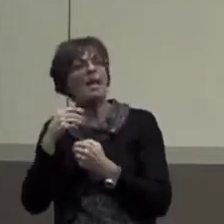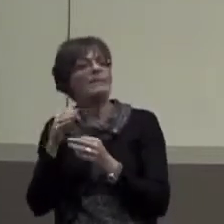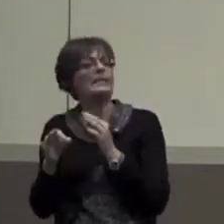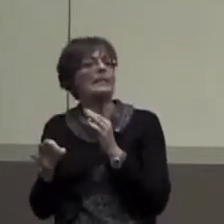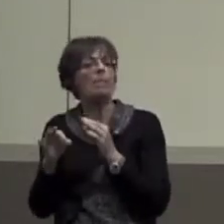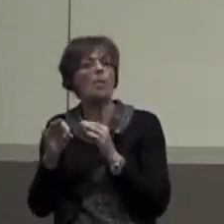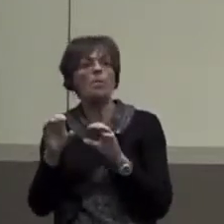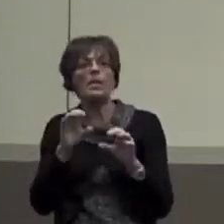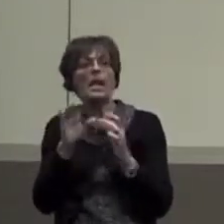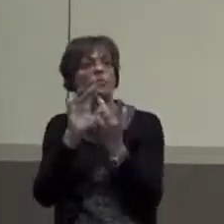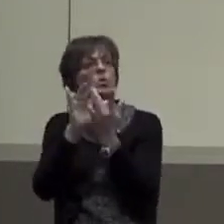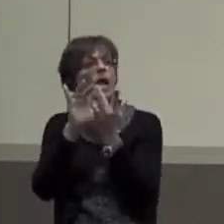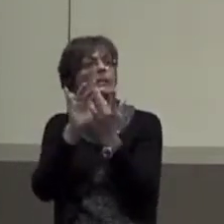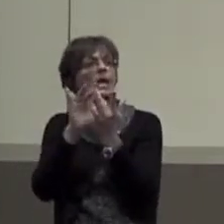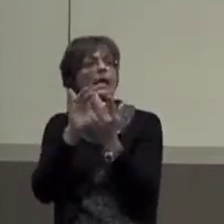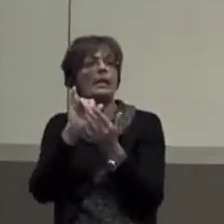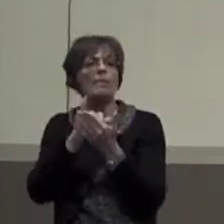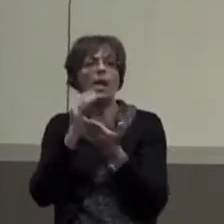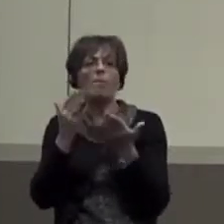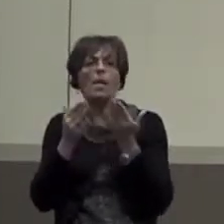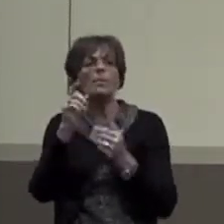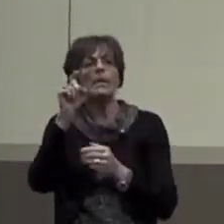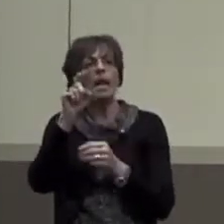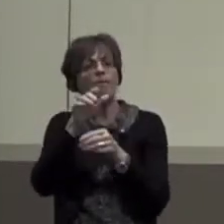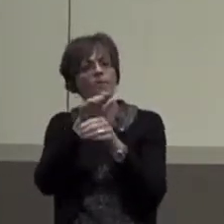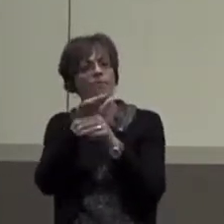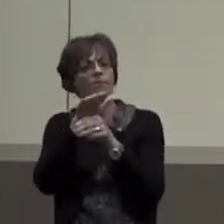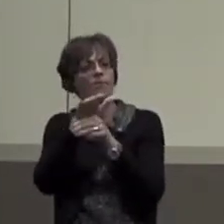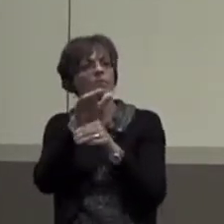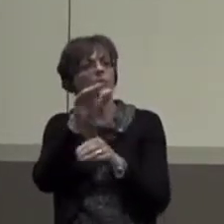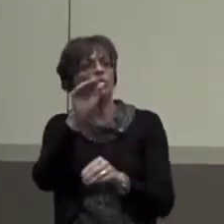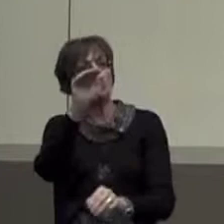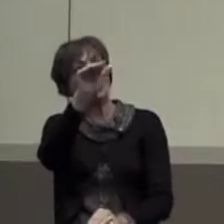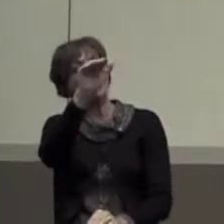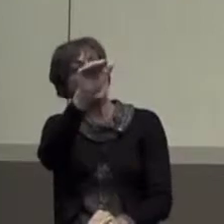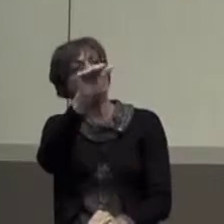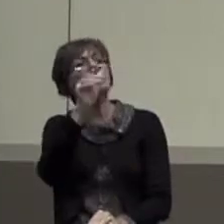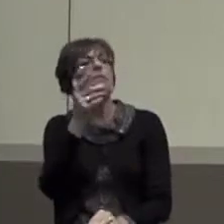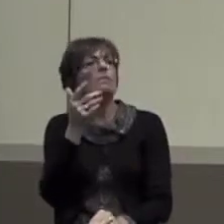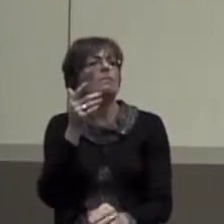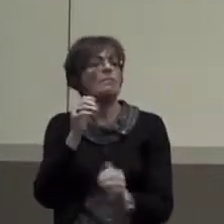contract. That might be enough to remind the students of how they're supposed to behave.